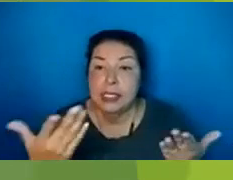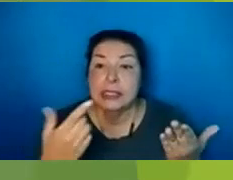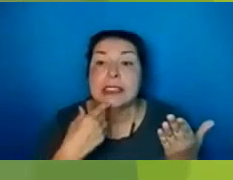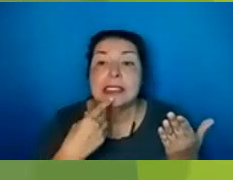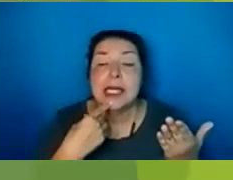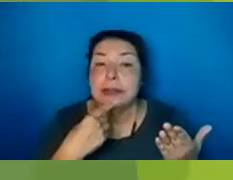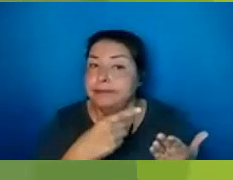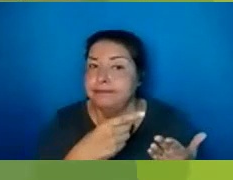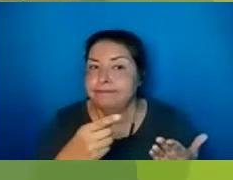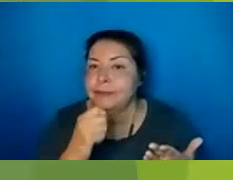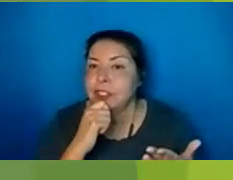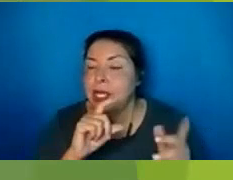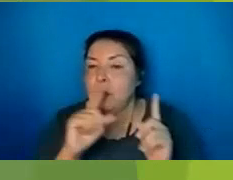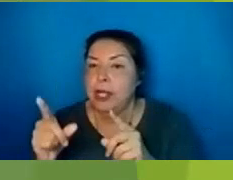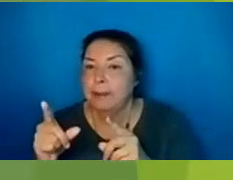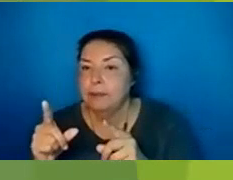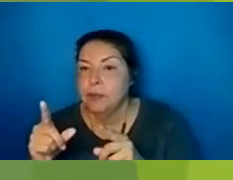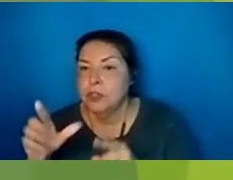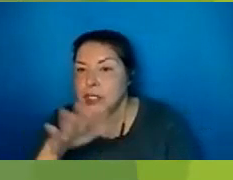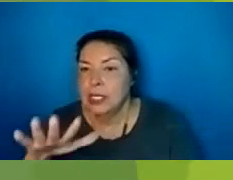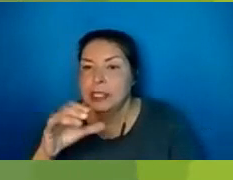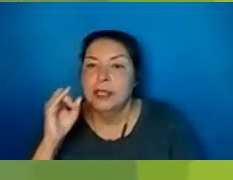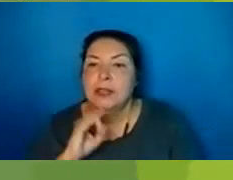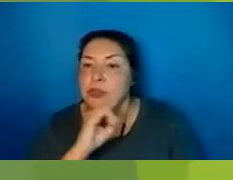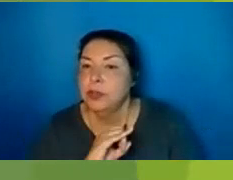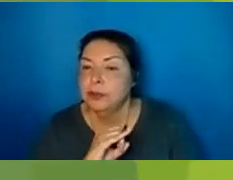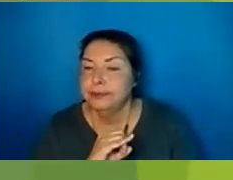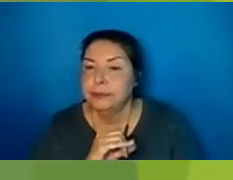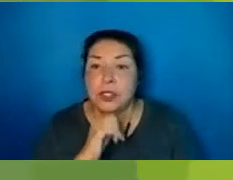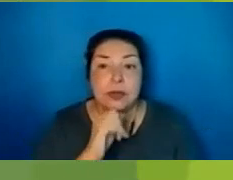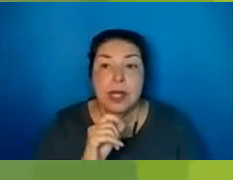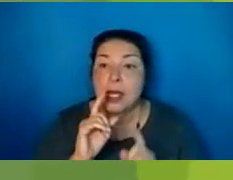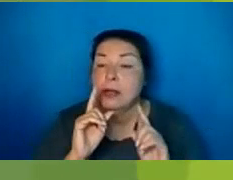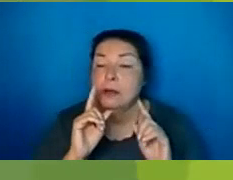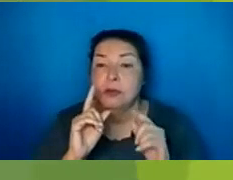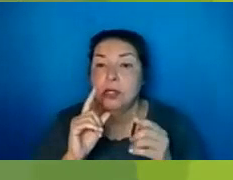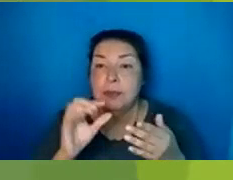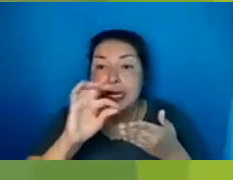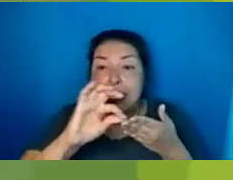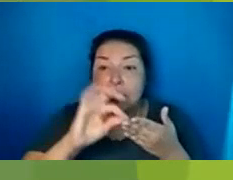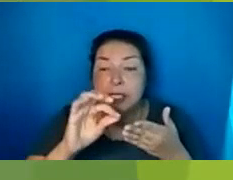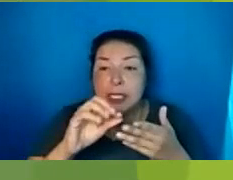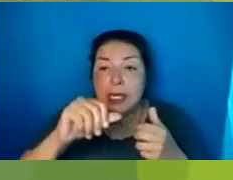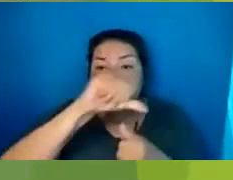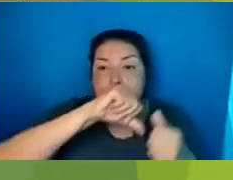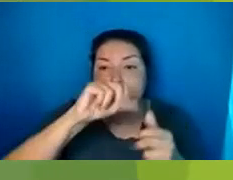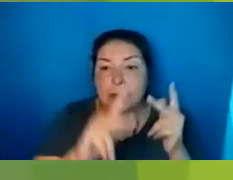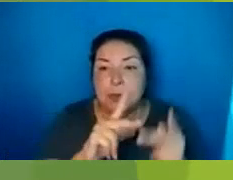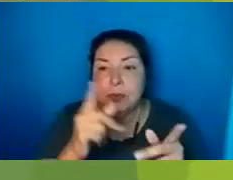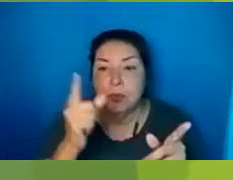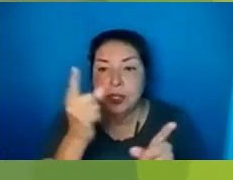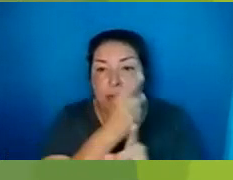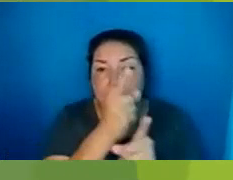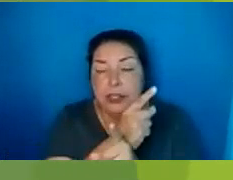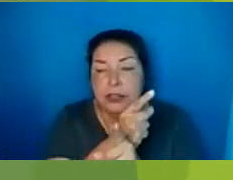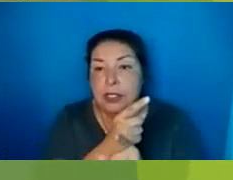said, you're not going back to the land of Israel. You are not going to be accounted among the righteous. You're not going to end